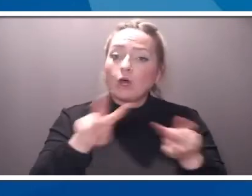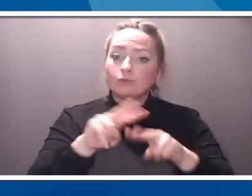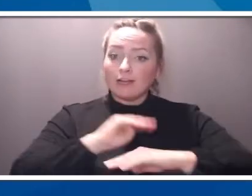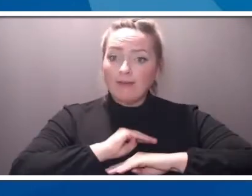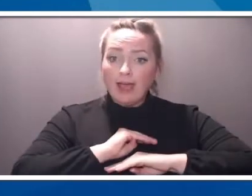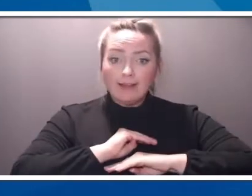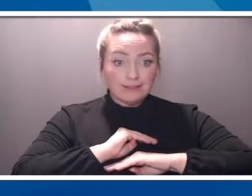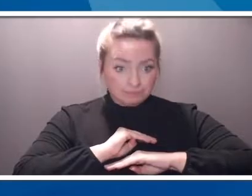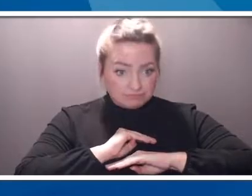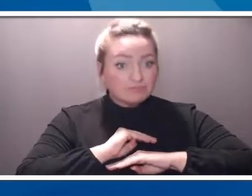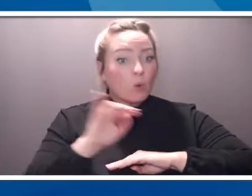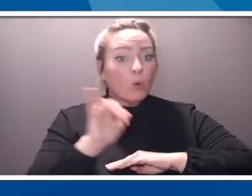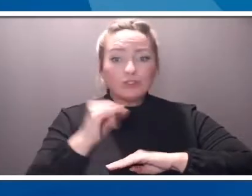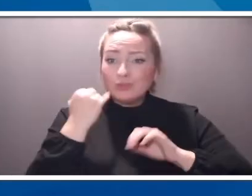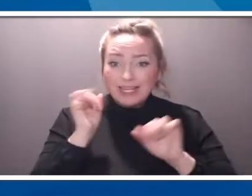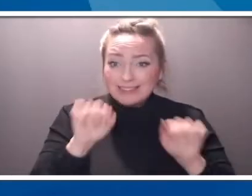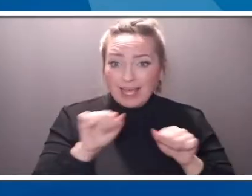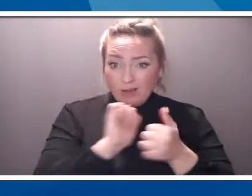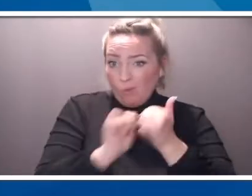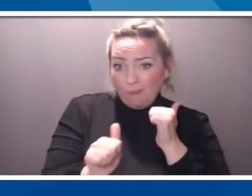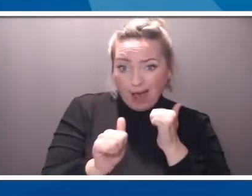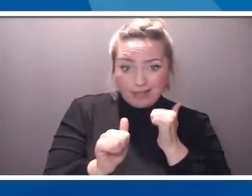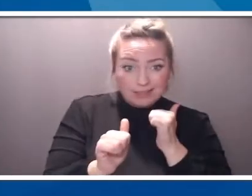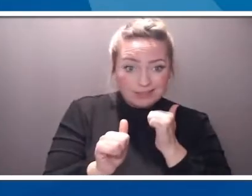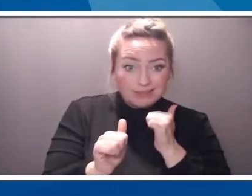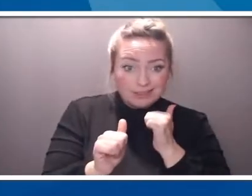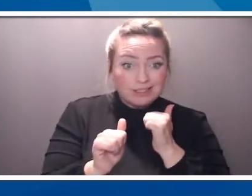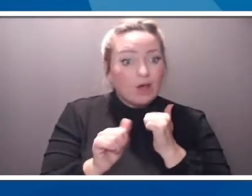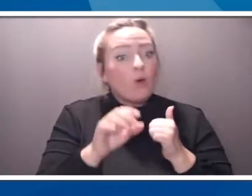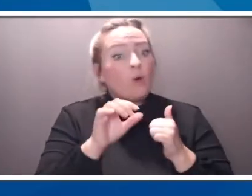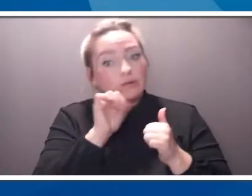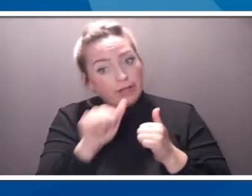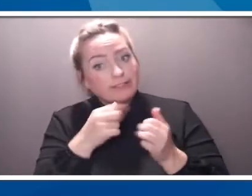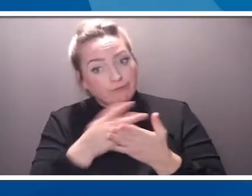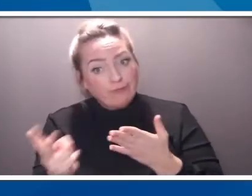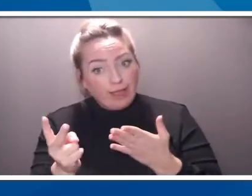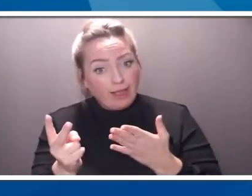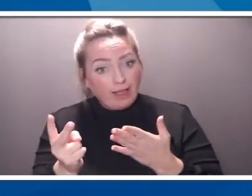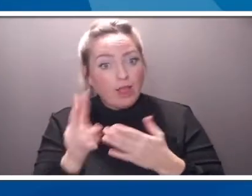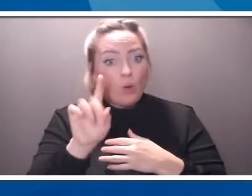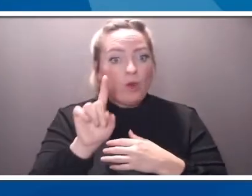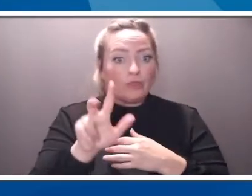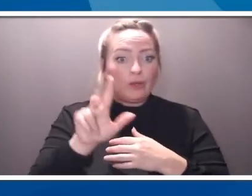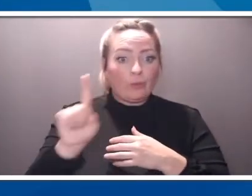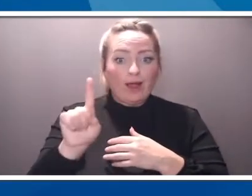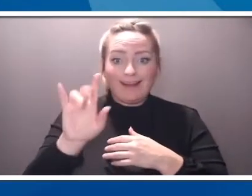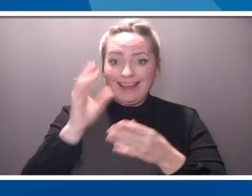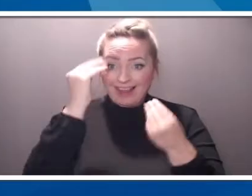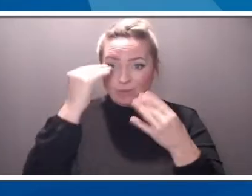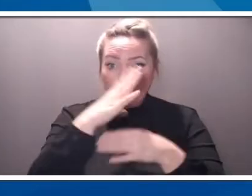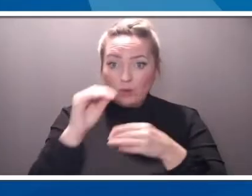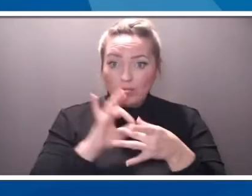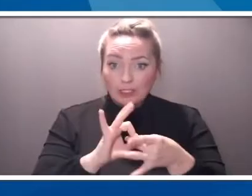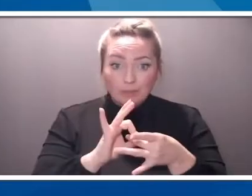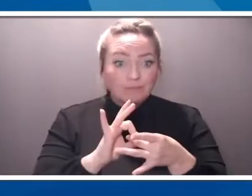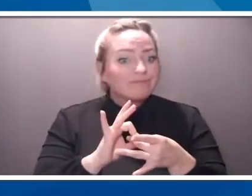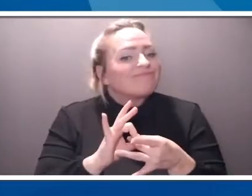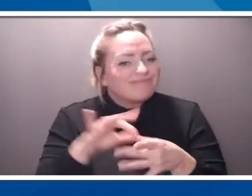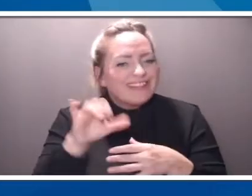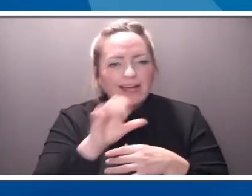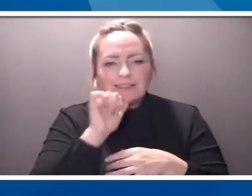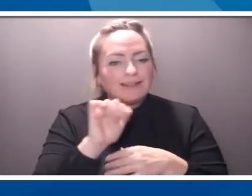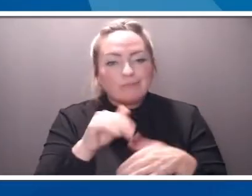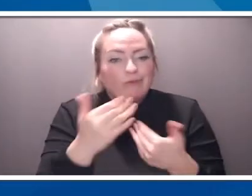value is satisfied. And arguably, you could even say that it passes, or at least it doesn't fail, 131 info